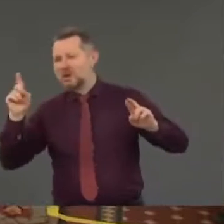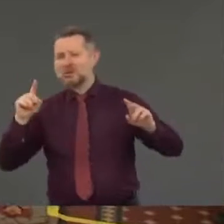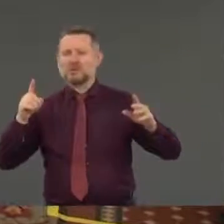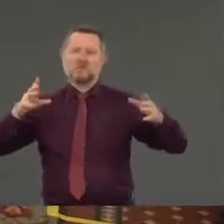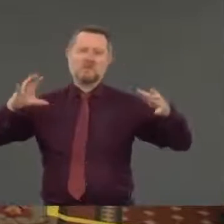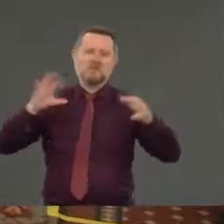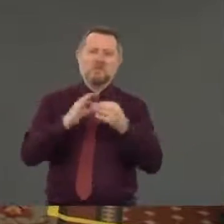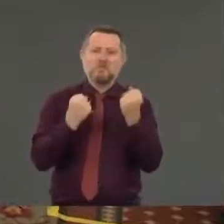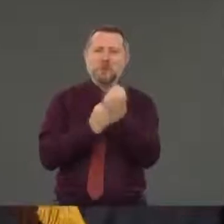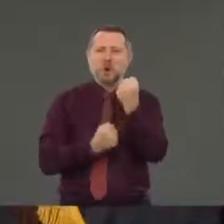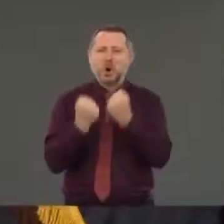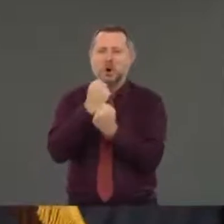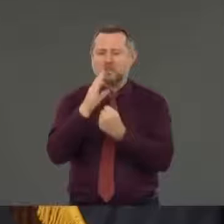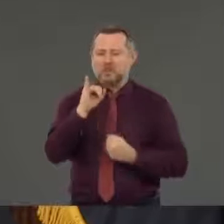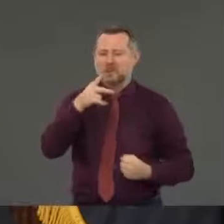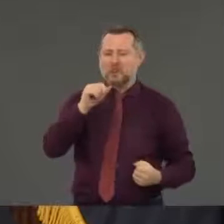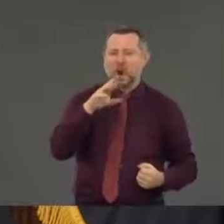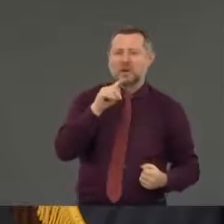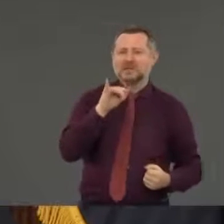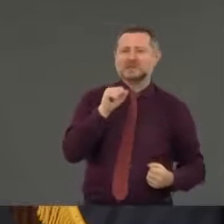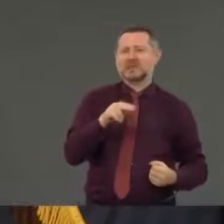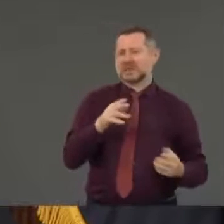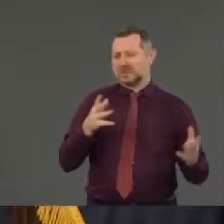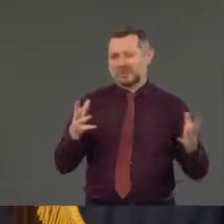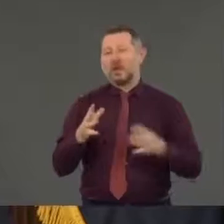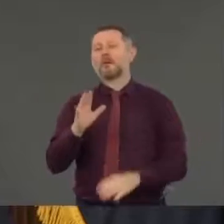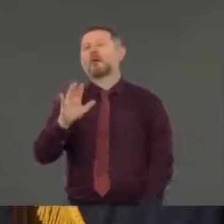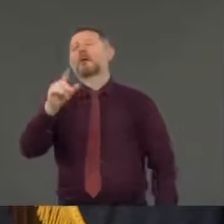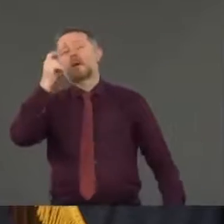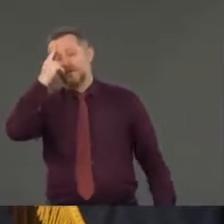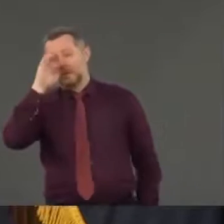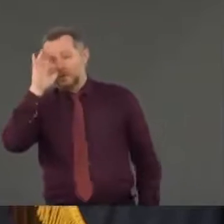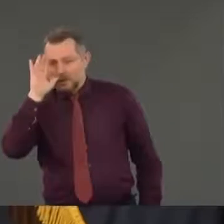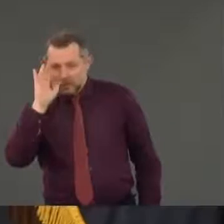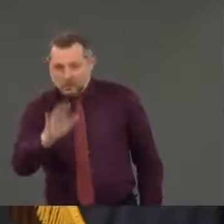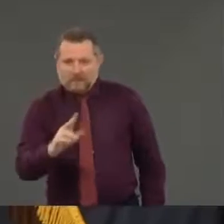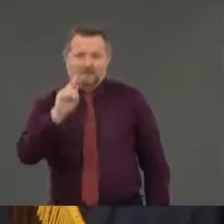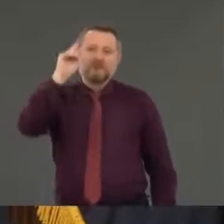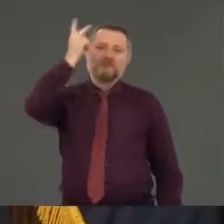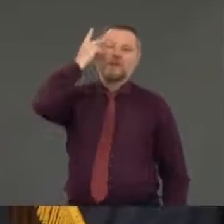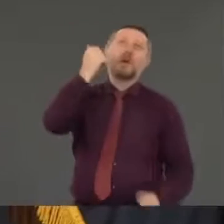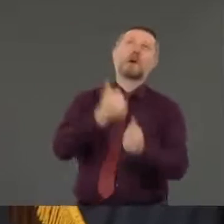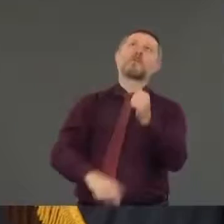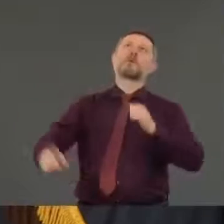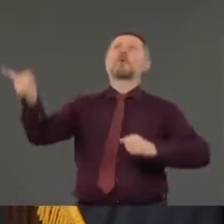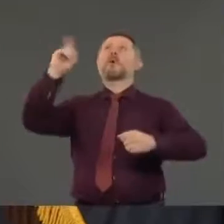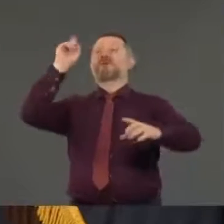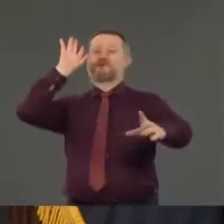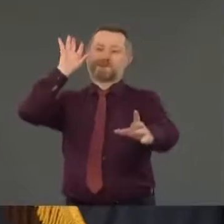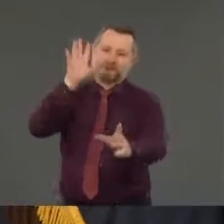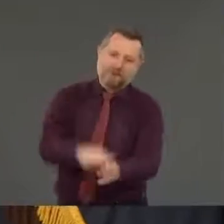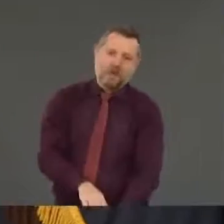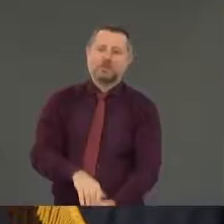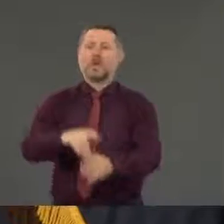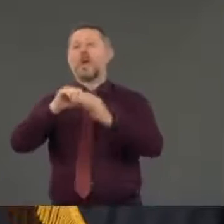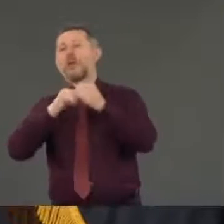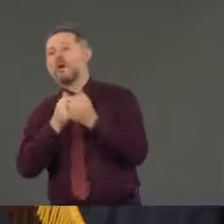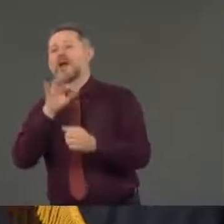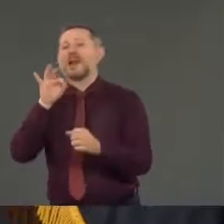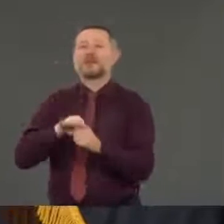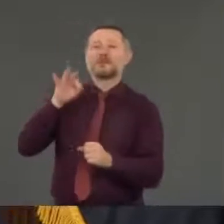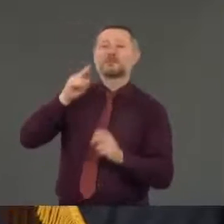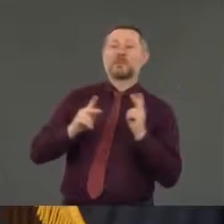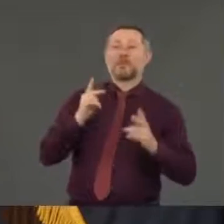to work. Yeah, but there's politics involved in everything. When you're dealing with elected officials, you're dealing with politics,